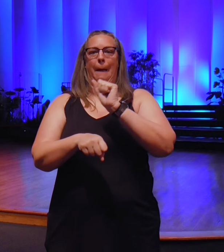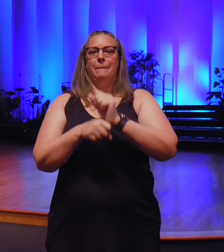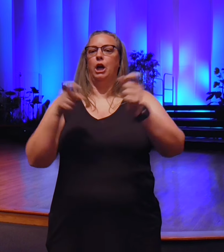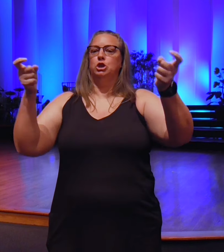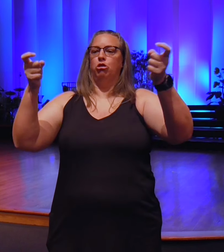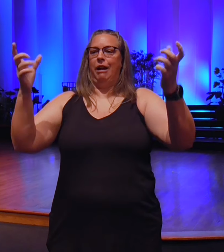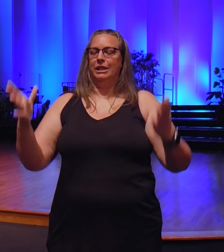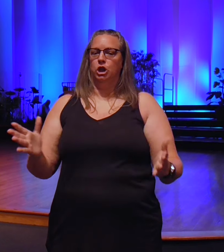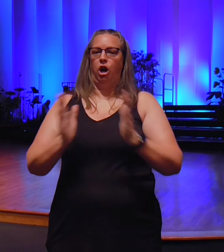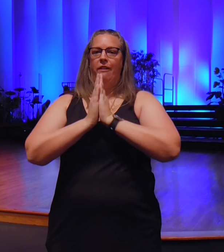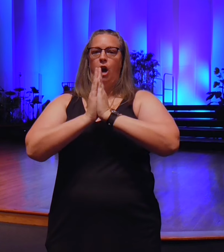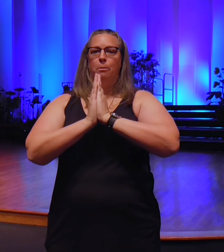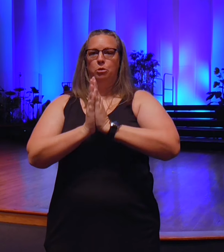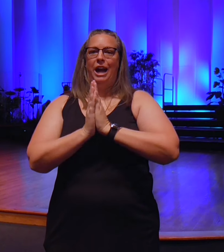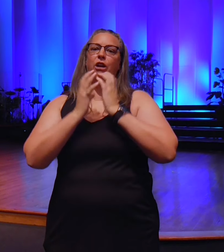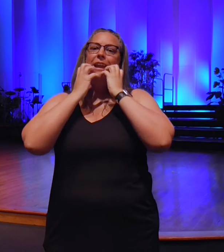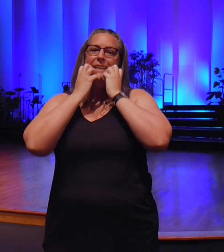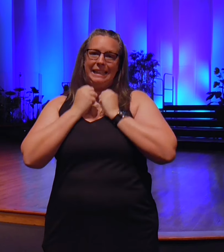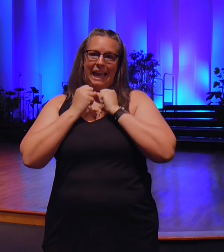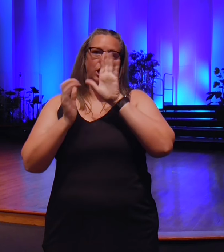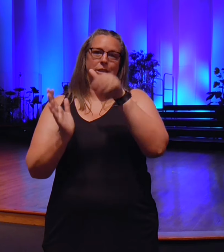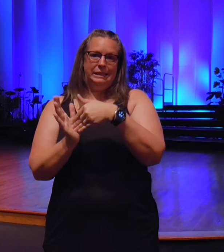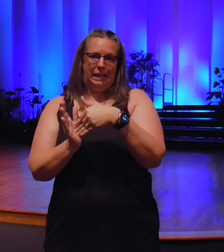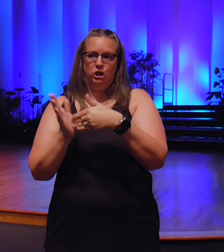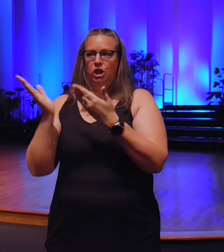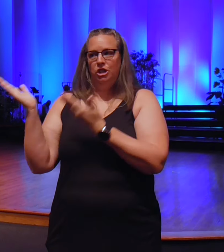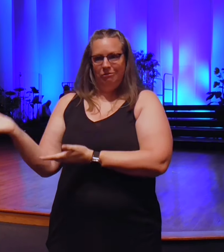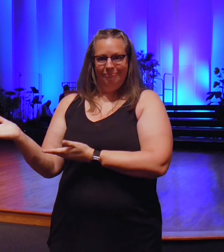Center, Kelly Berry.